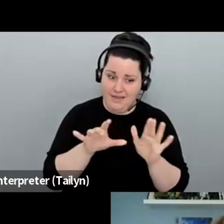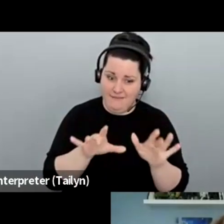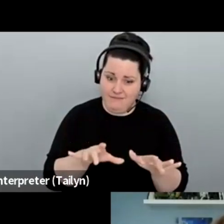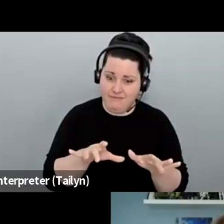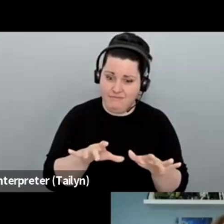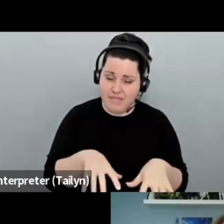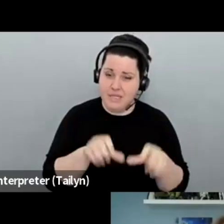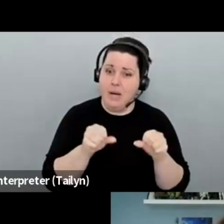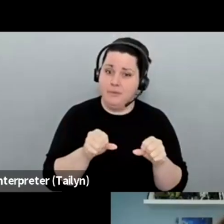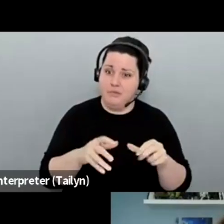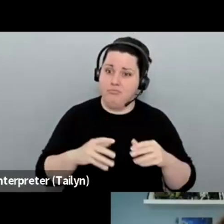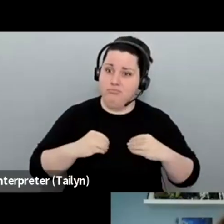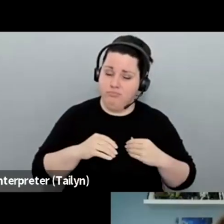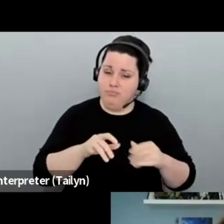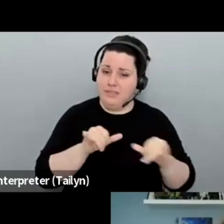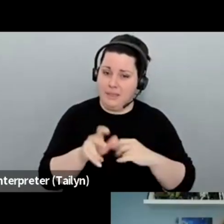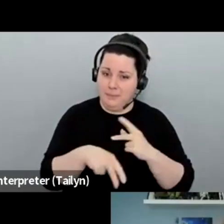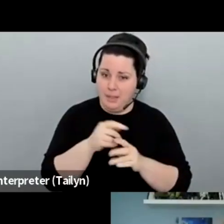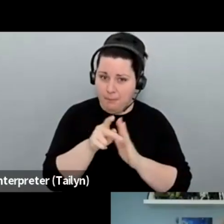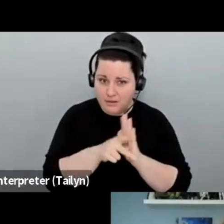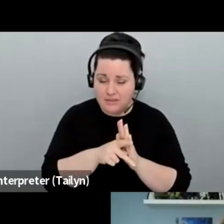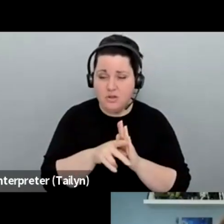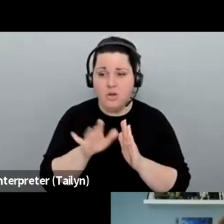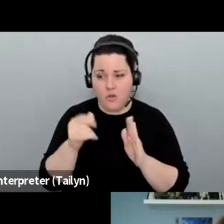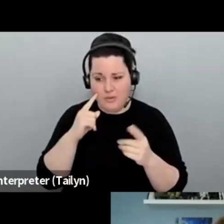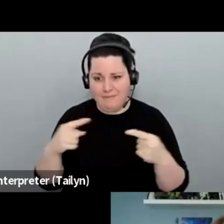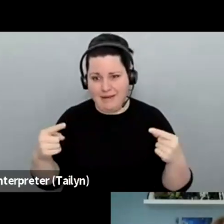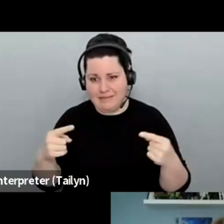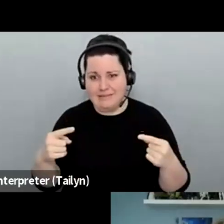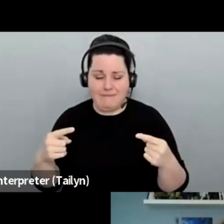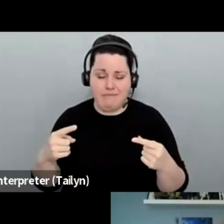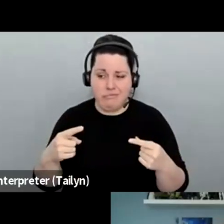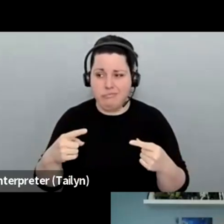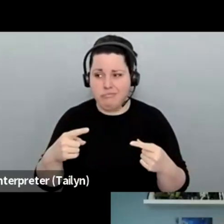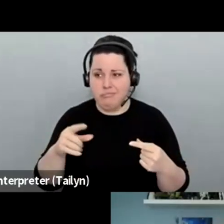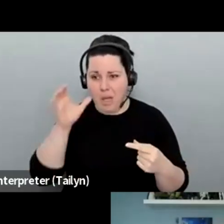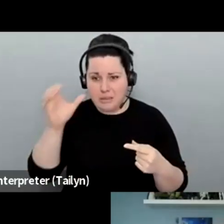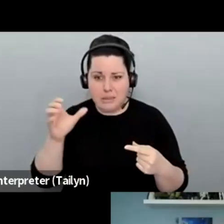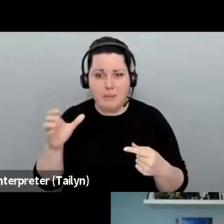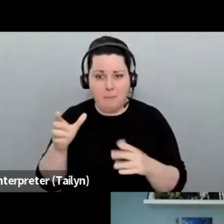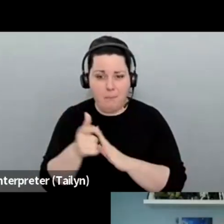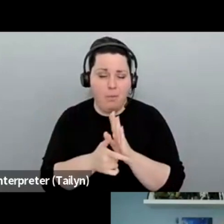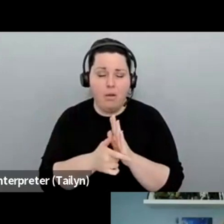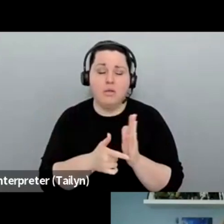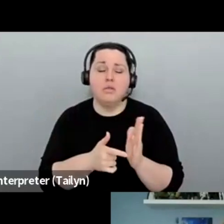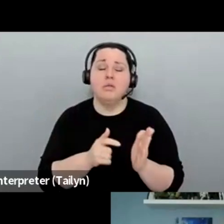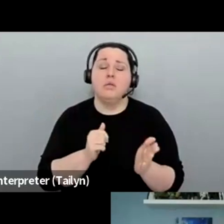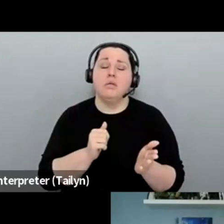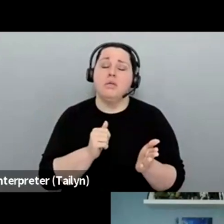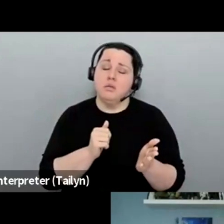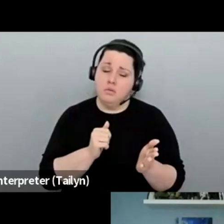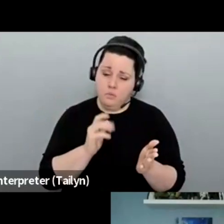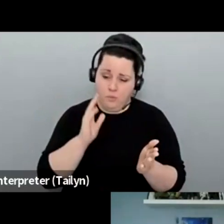similar policies, these so-called divisive concepts laws, we know that they've